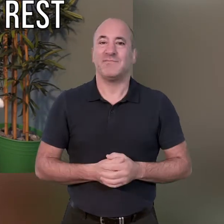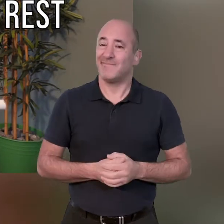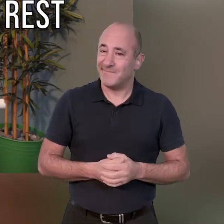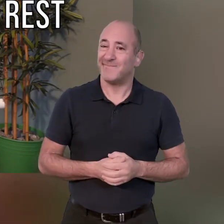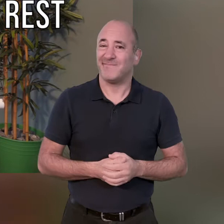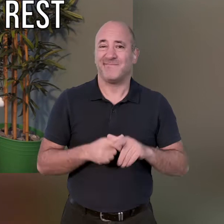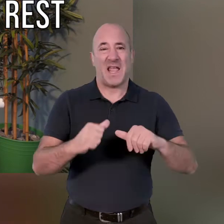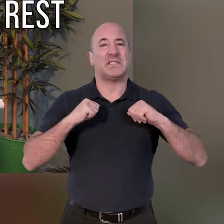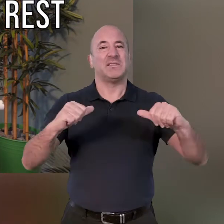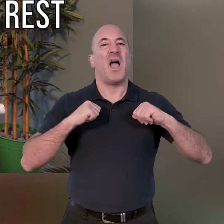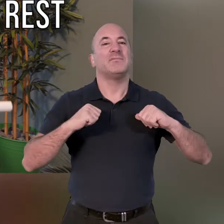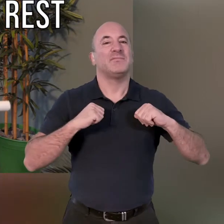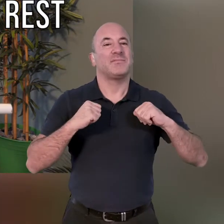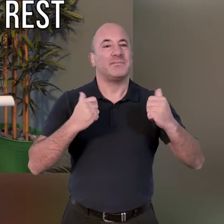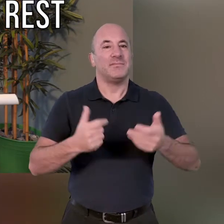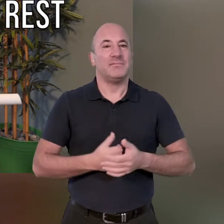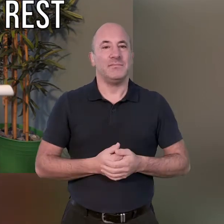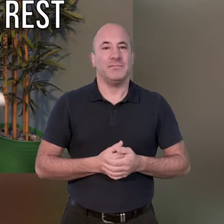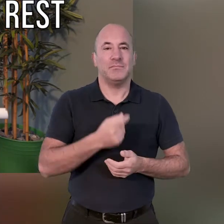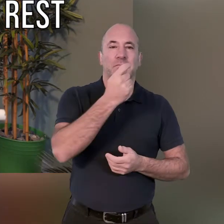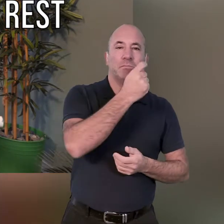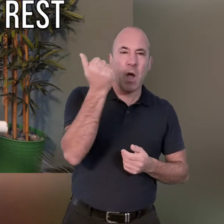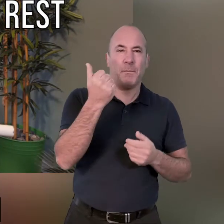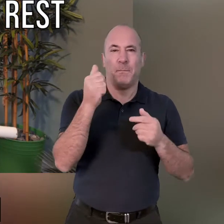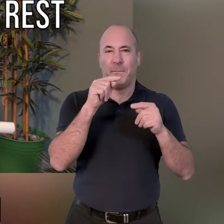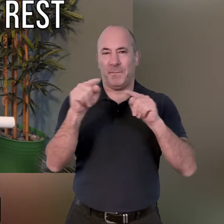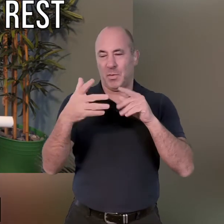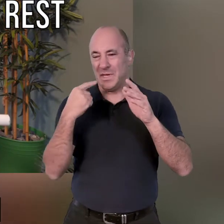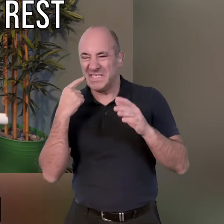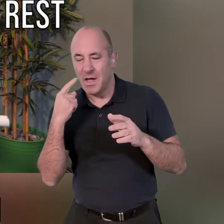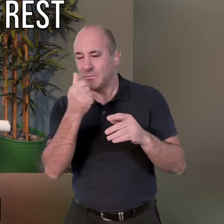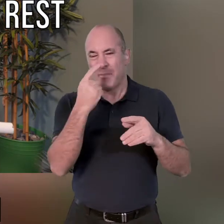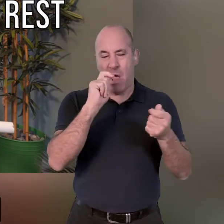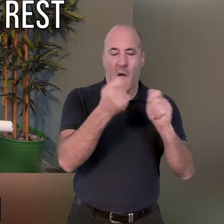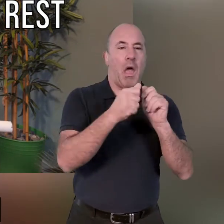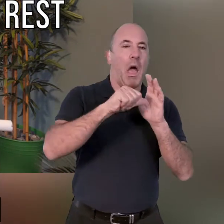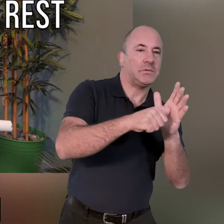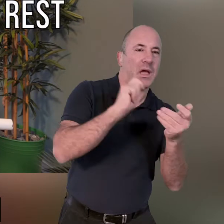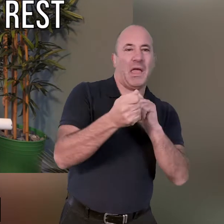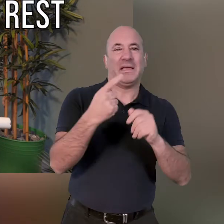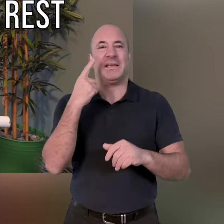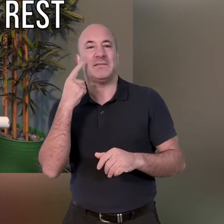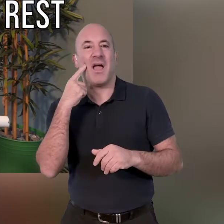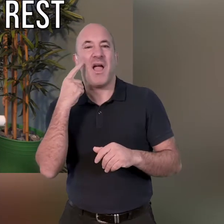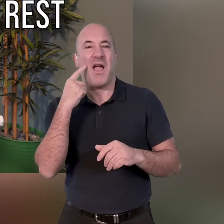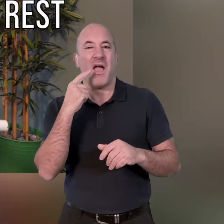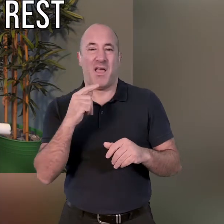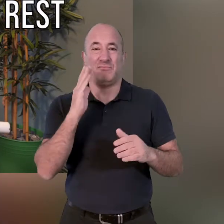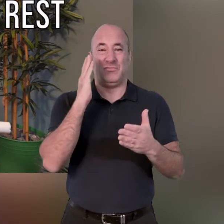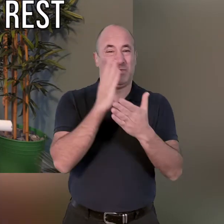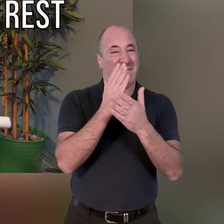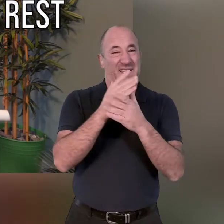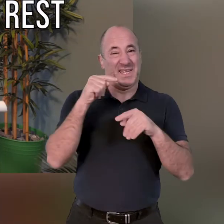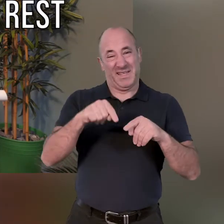yes, with the exercises, as I said, there are some other ways that we can make it easier and harder, and that is a bit more about the